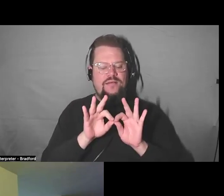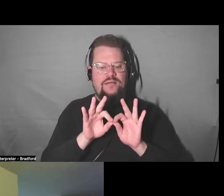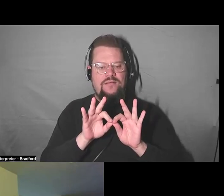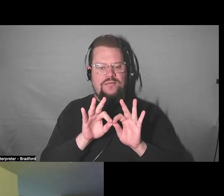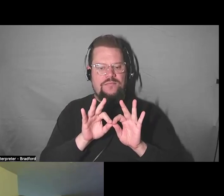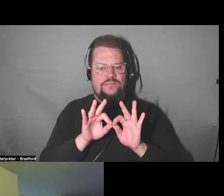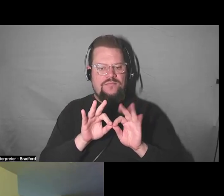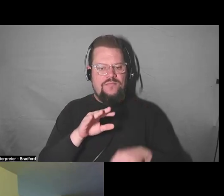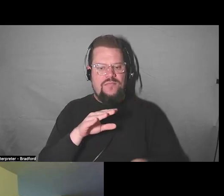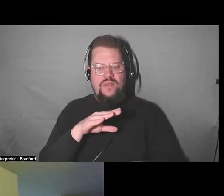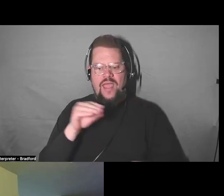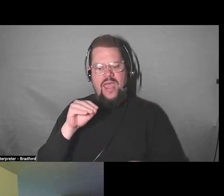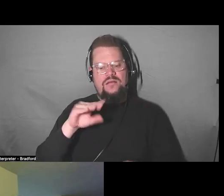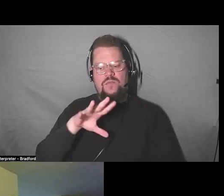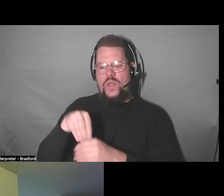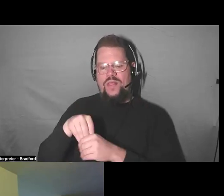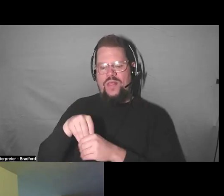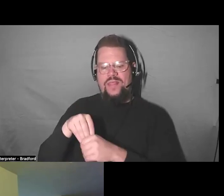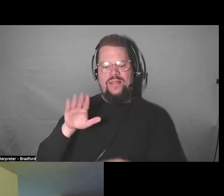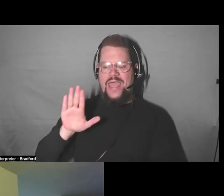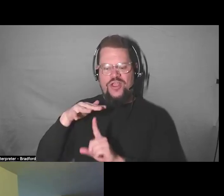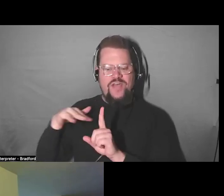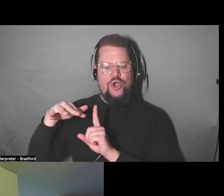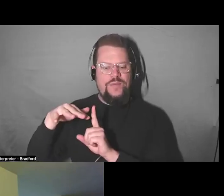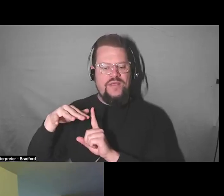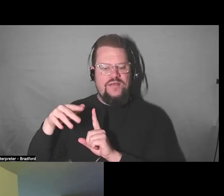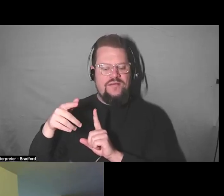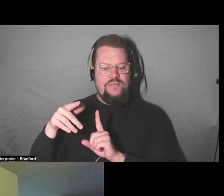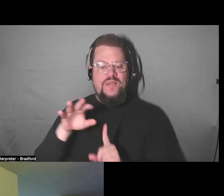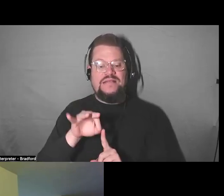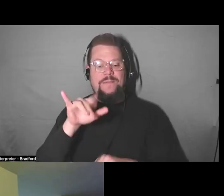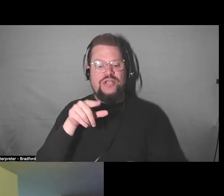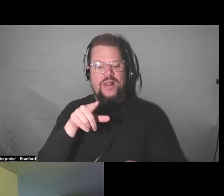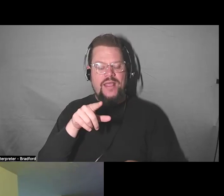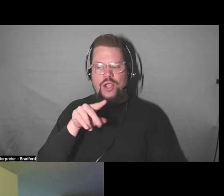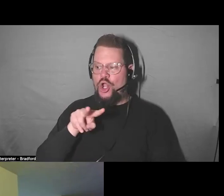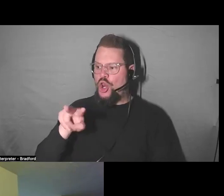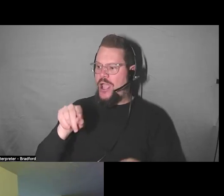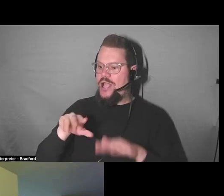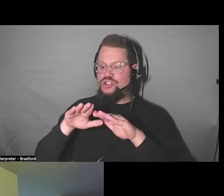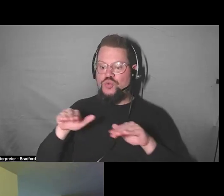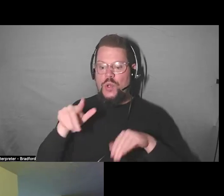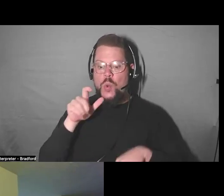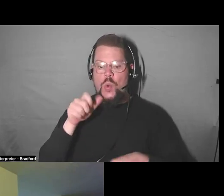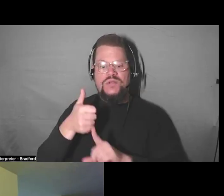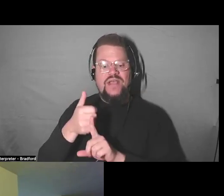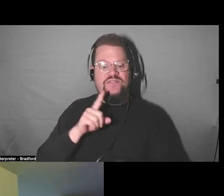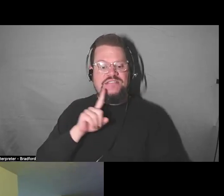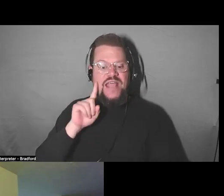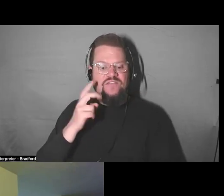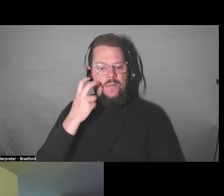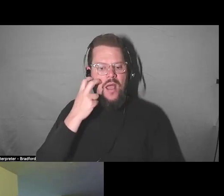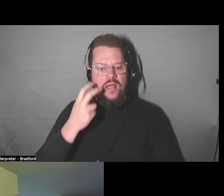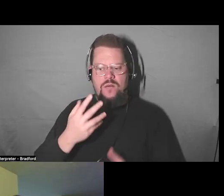their environment, right? And so then, especially even when we look even further at our children who are deaf blind, what